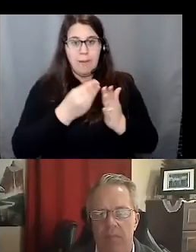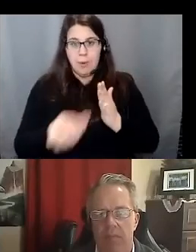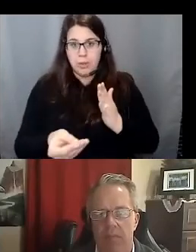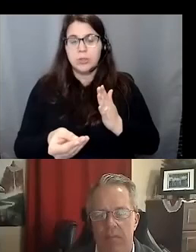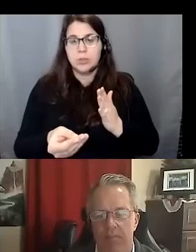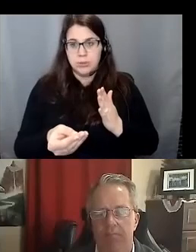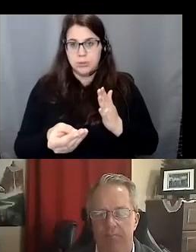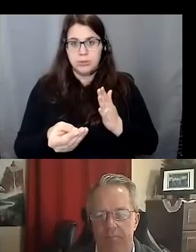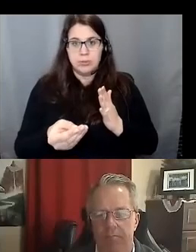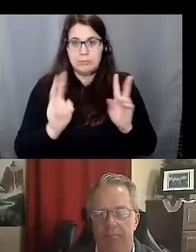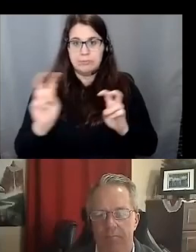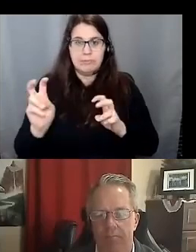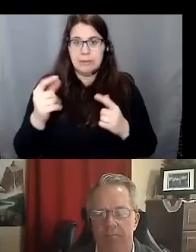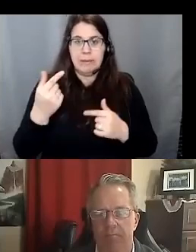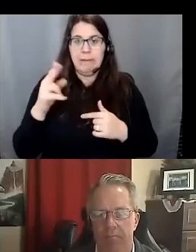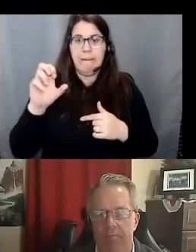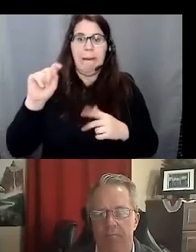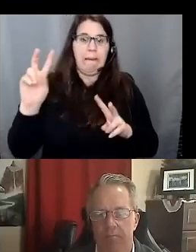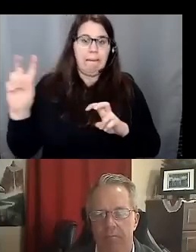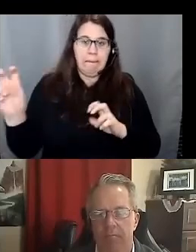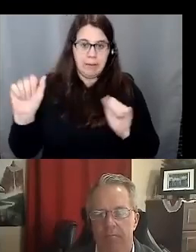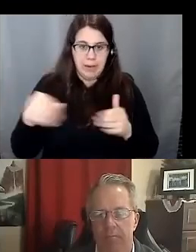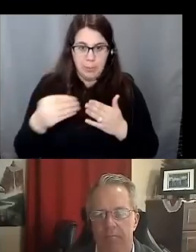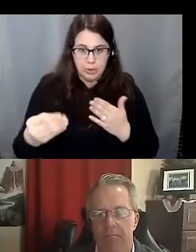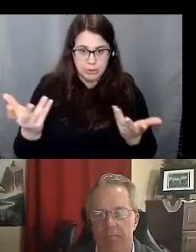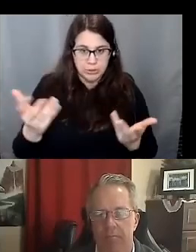continue as guest type of things when purchasing?